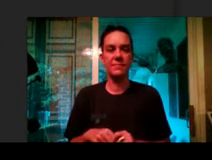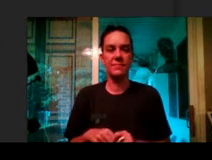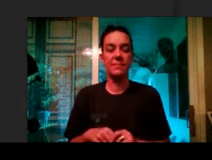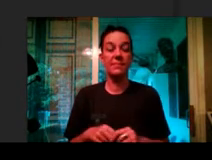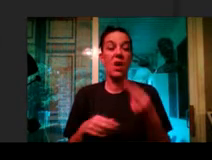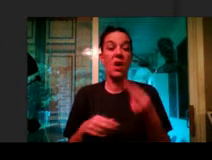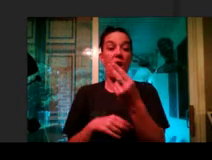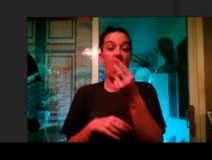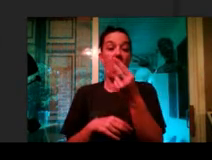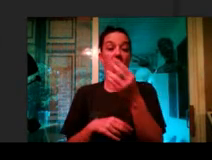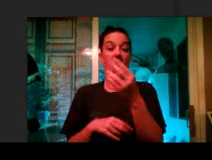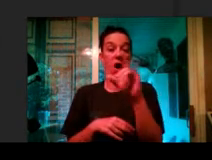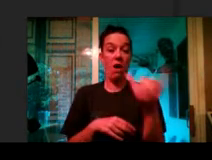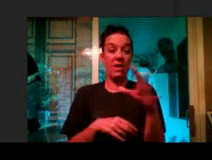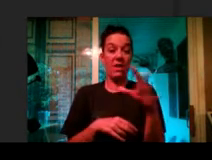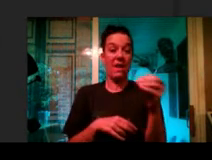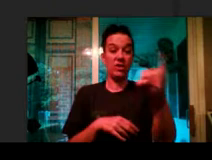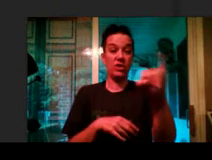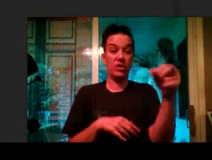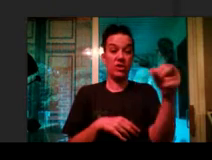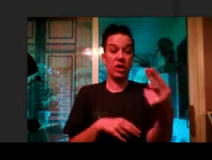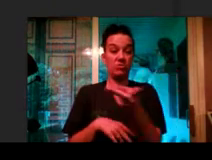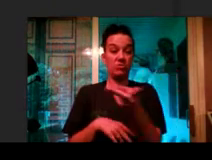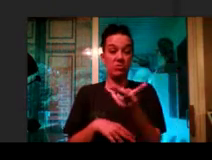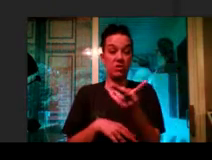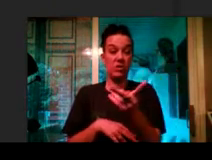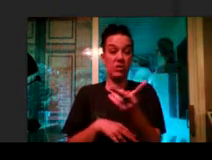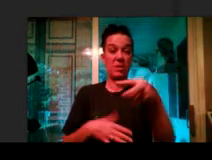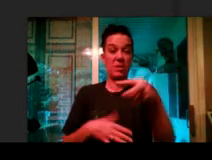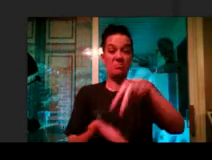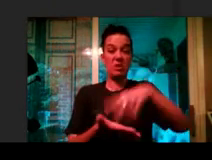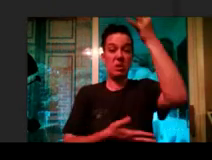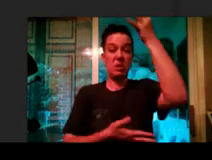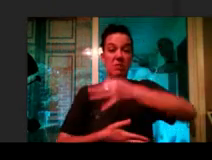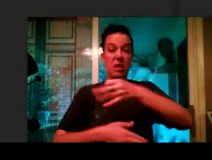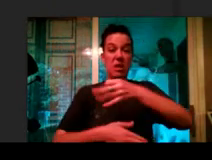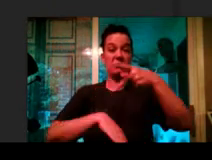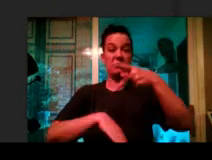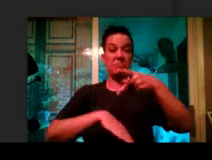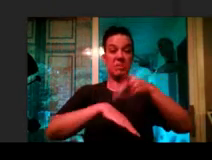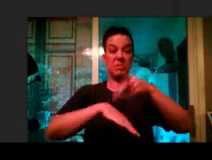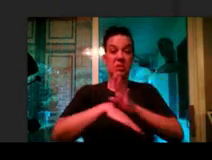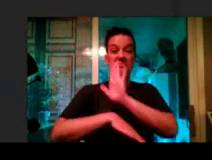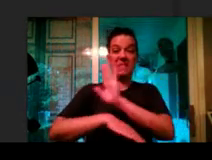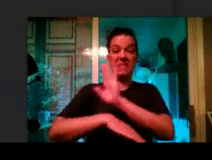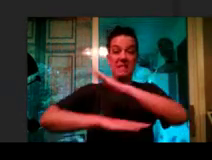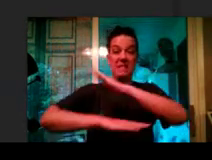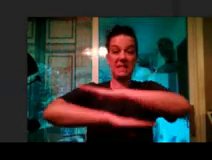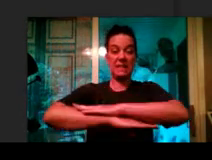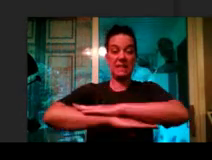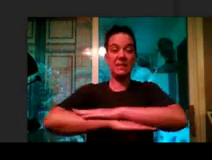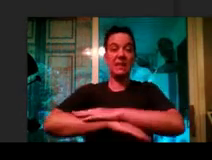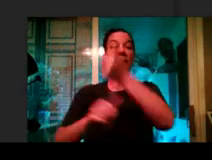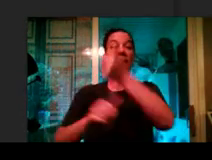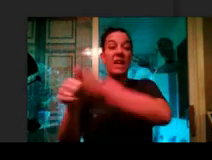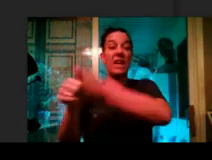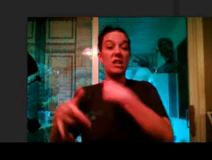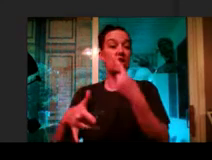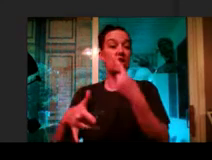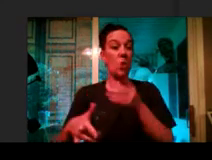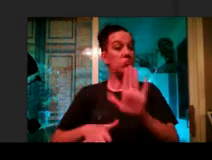Holly and Josh stood in front of Principal Barkin's desk. They'd each finished telling their side of the